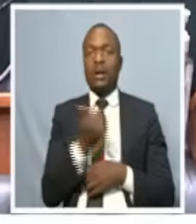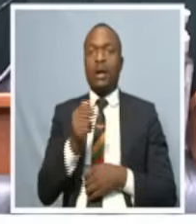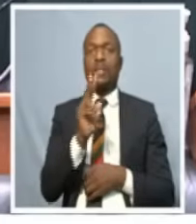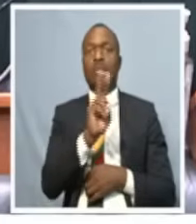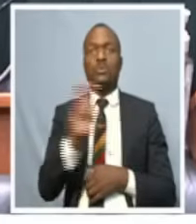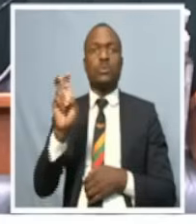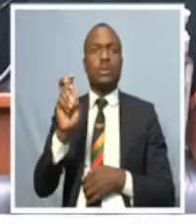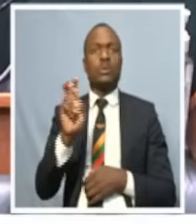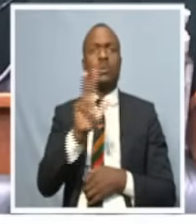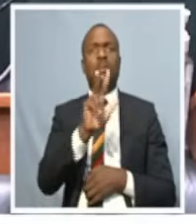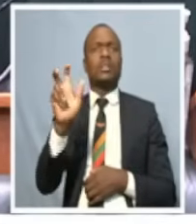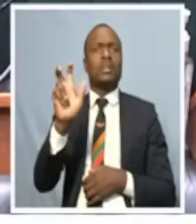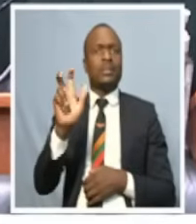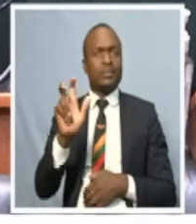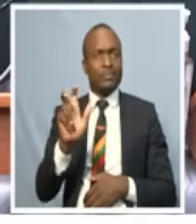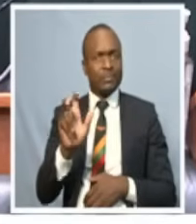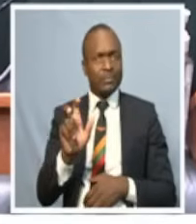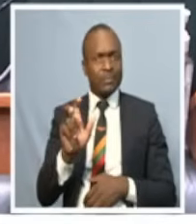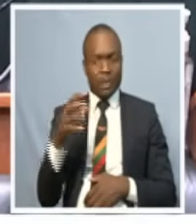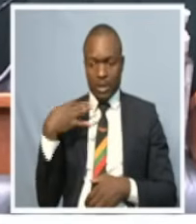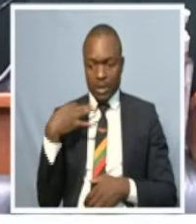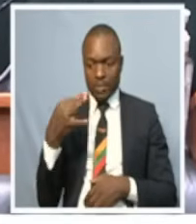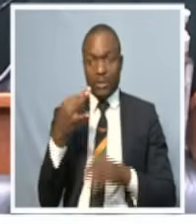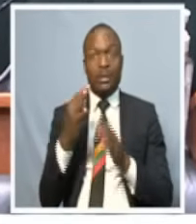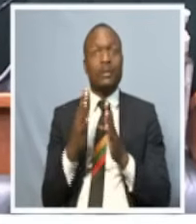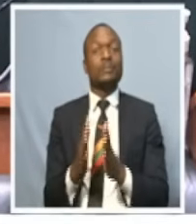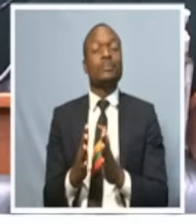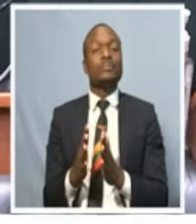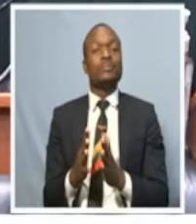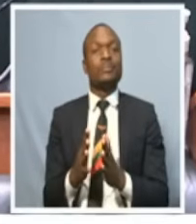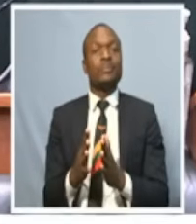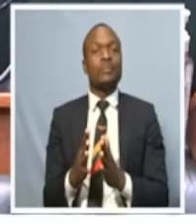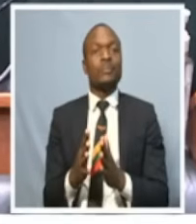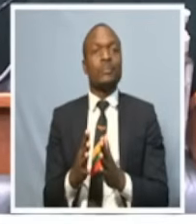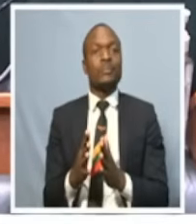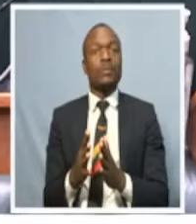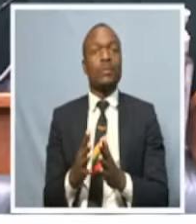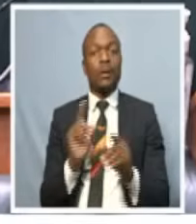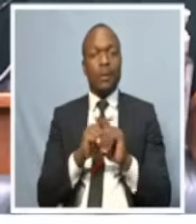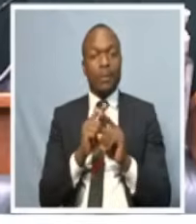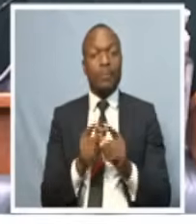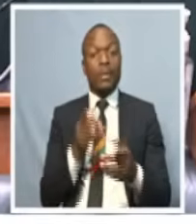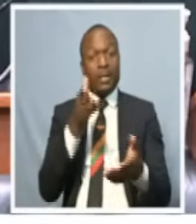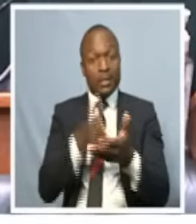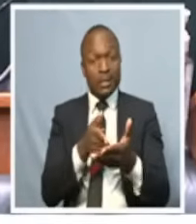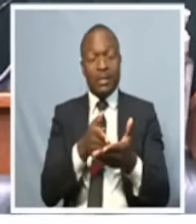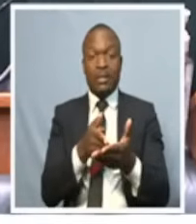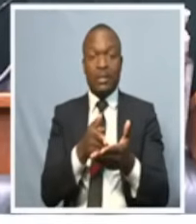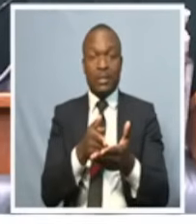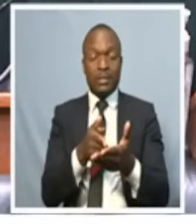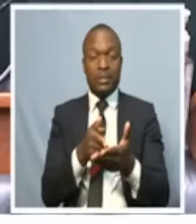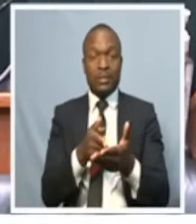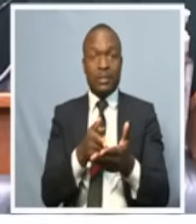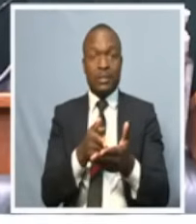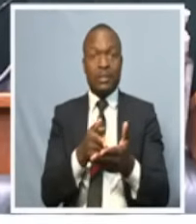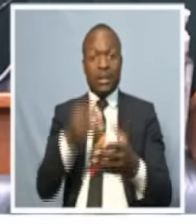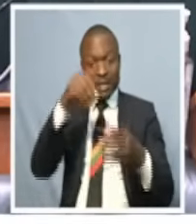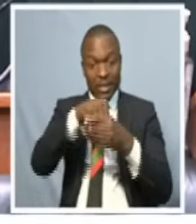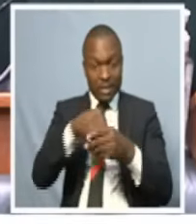200 or 300 applicants. On the database, we are going to have more than